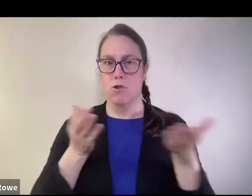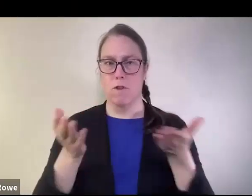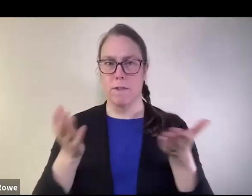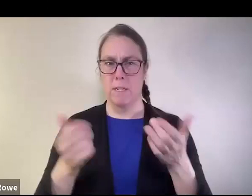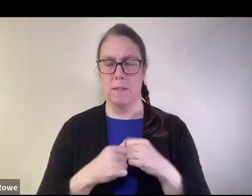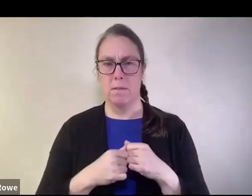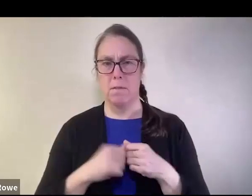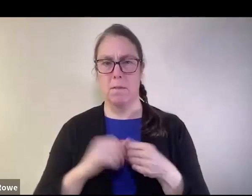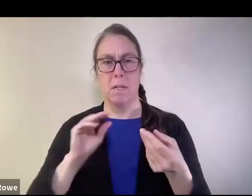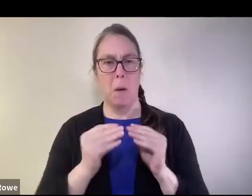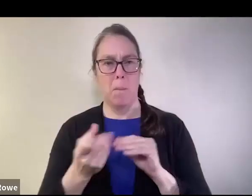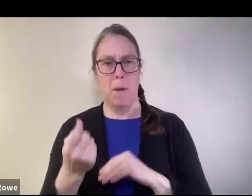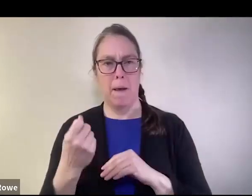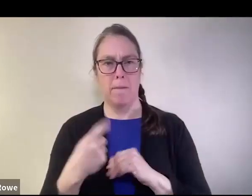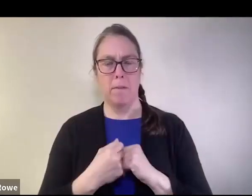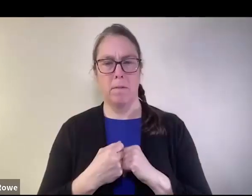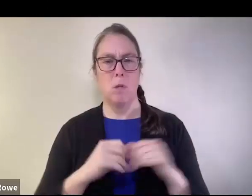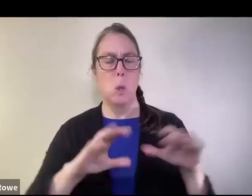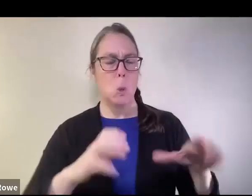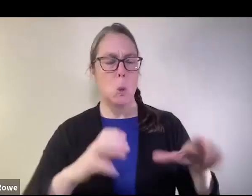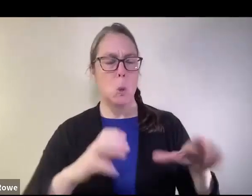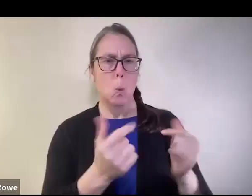Number 11, what groups of